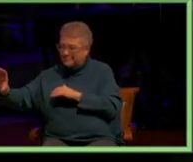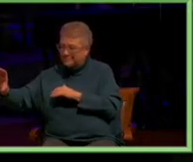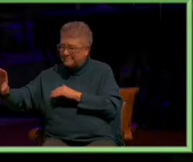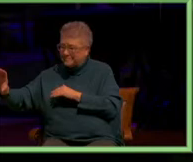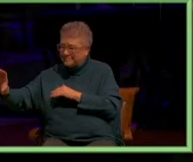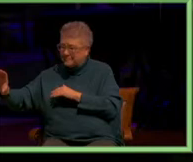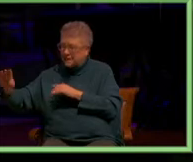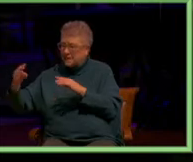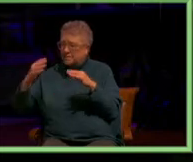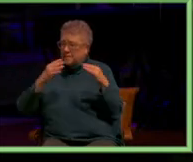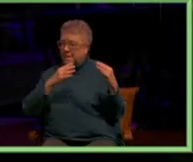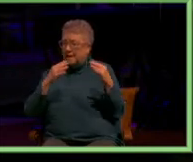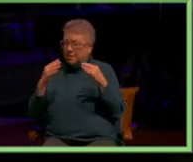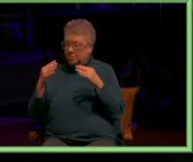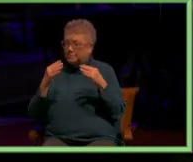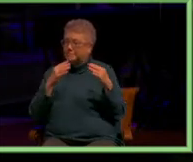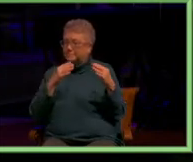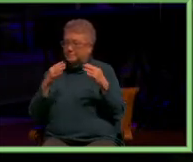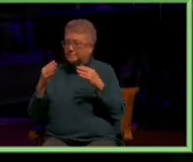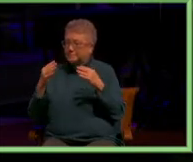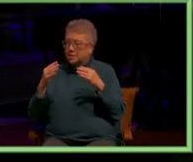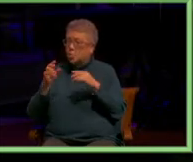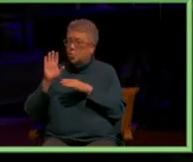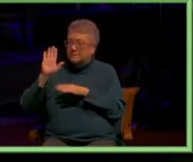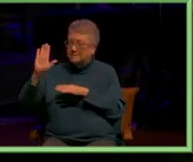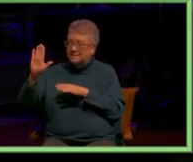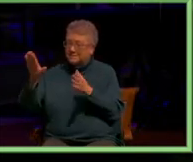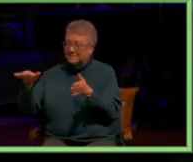The battle was his death.